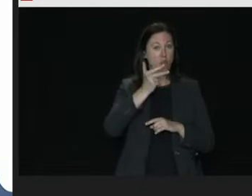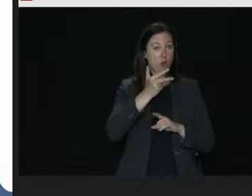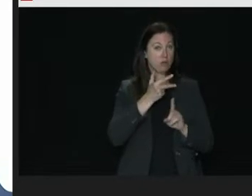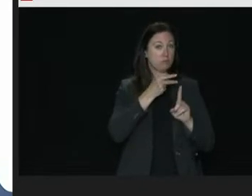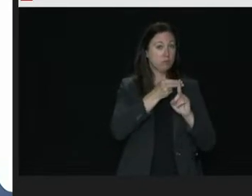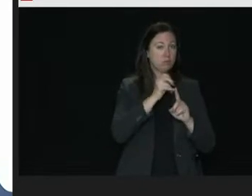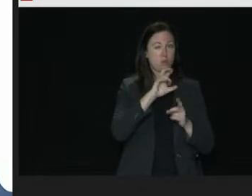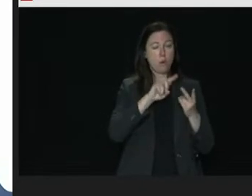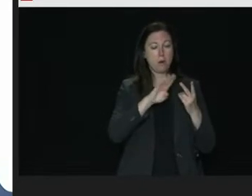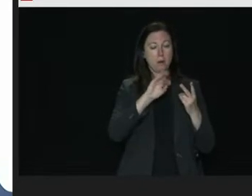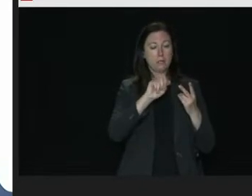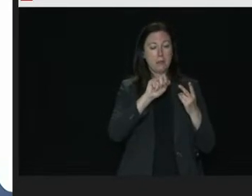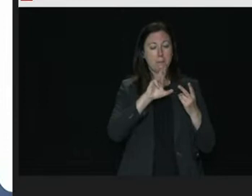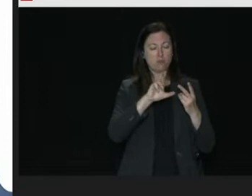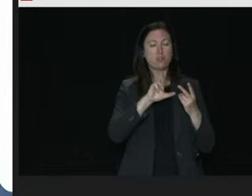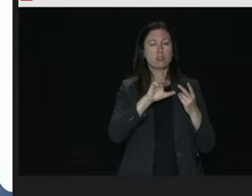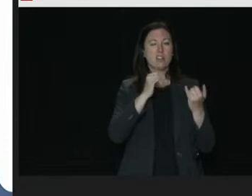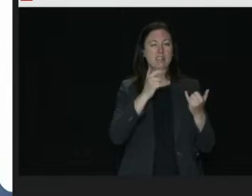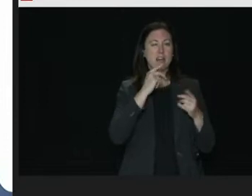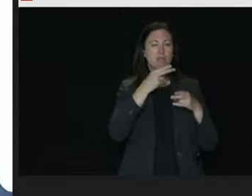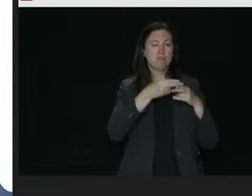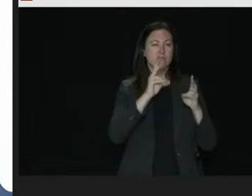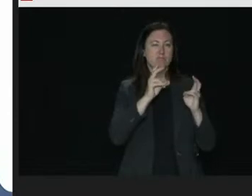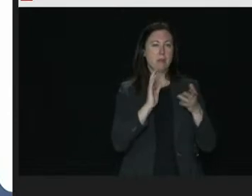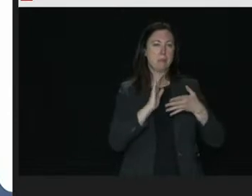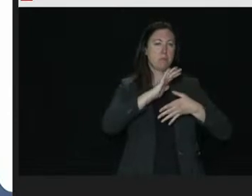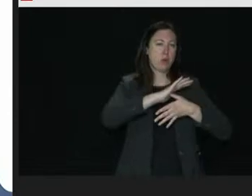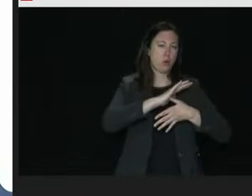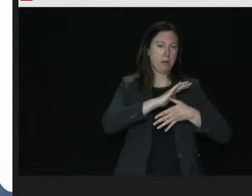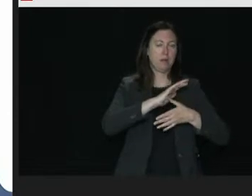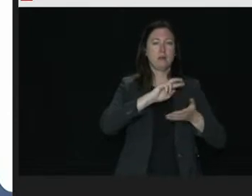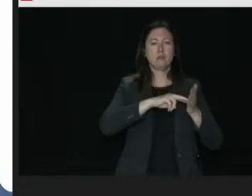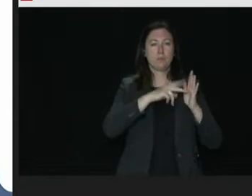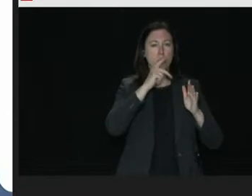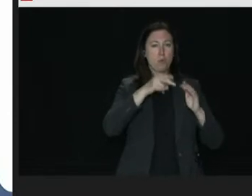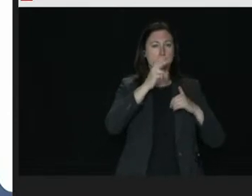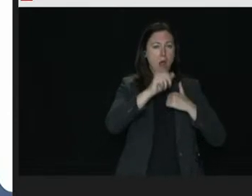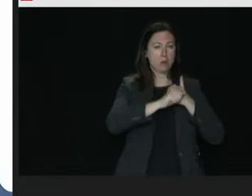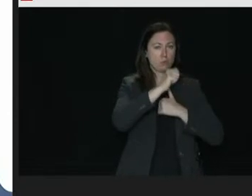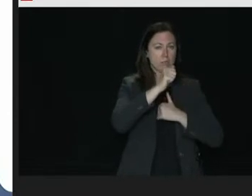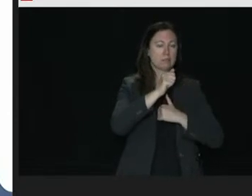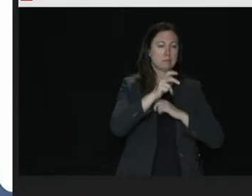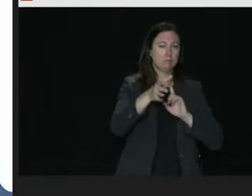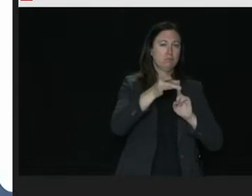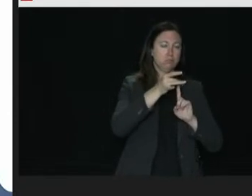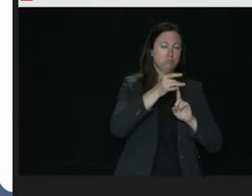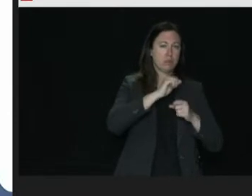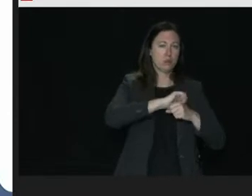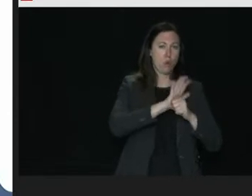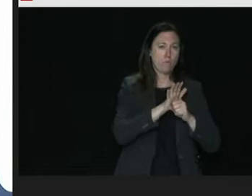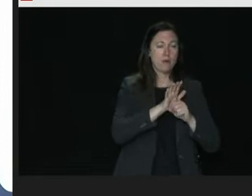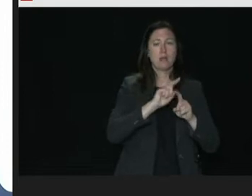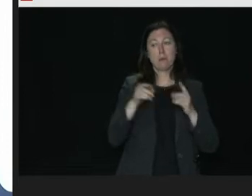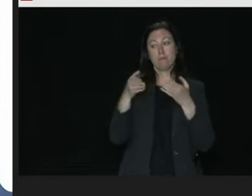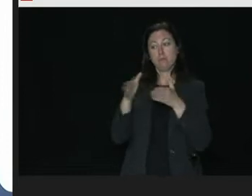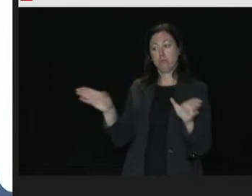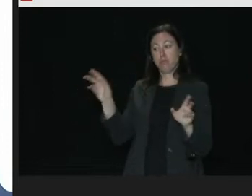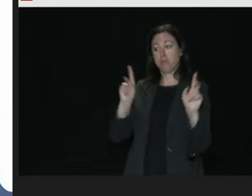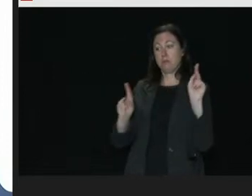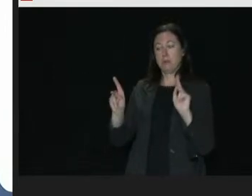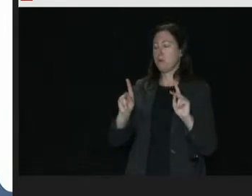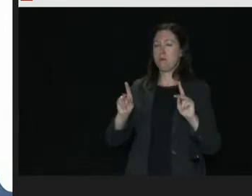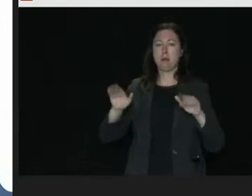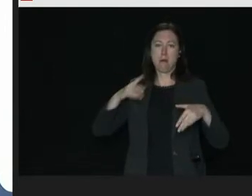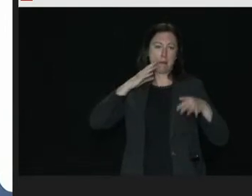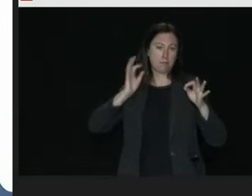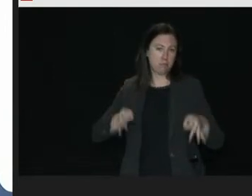shot. For example, a population at a heightened risk of complications, but for the general population, we have not taken that call yet.